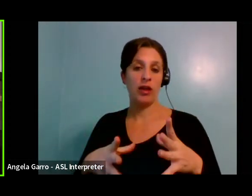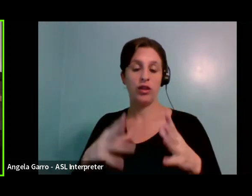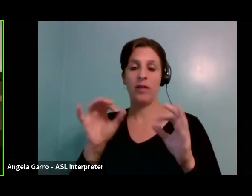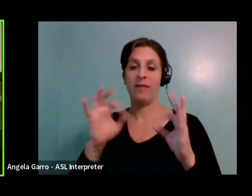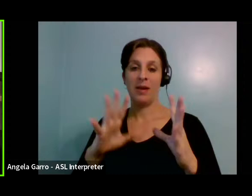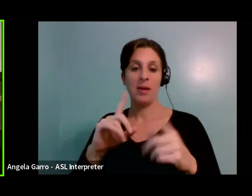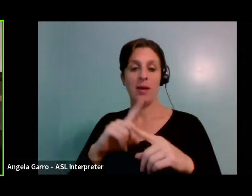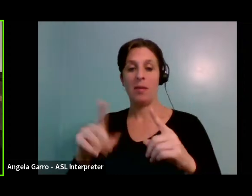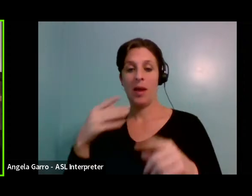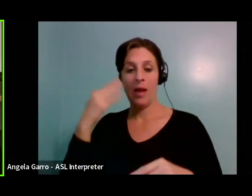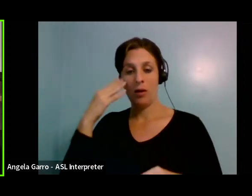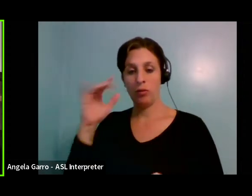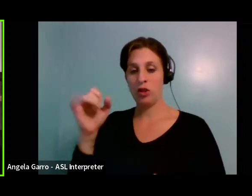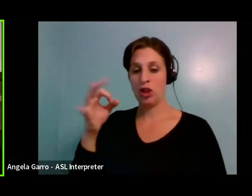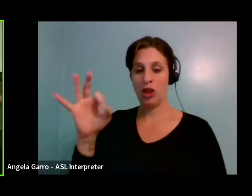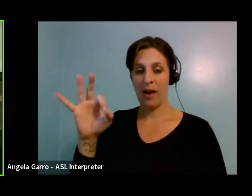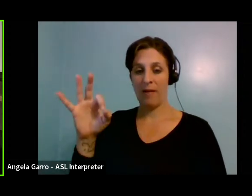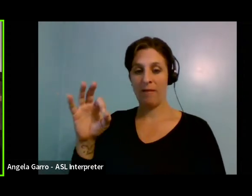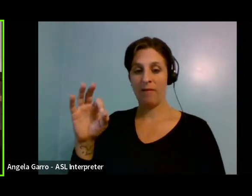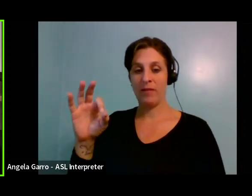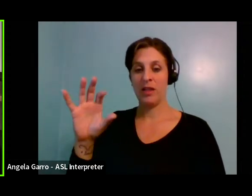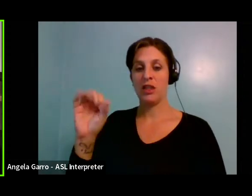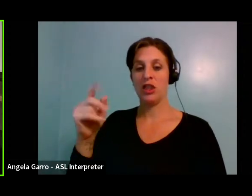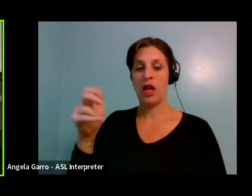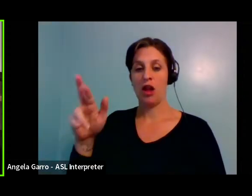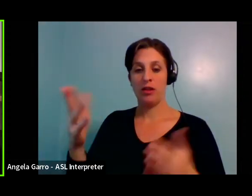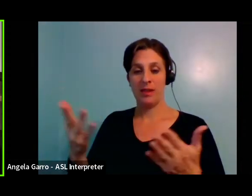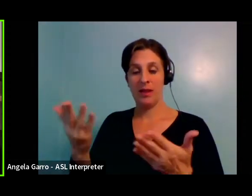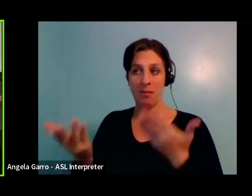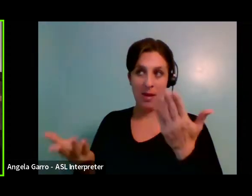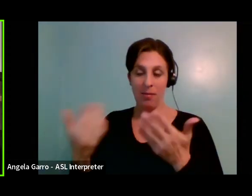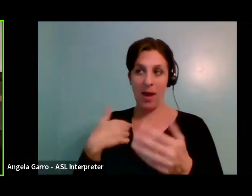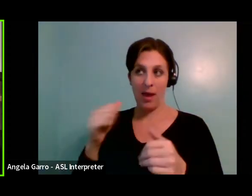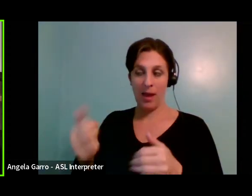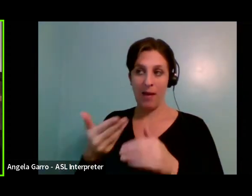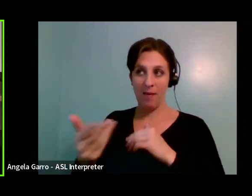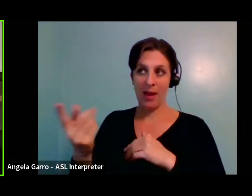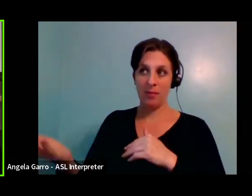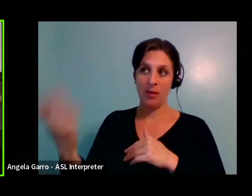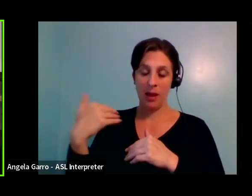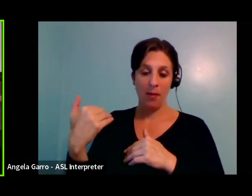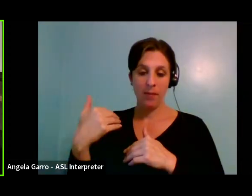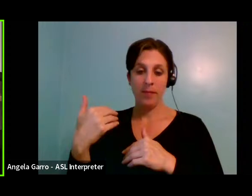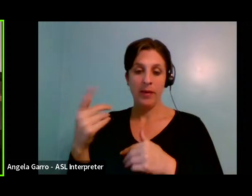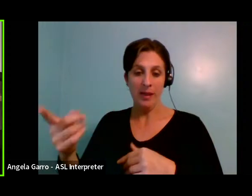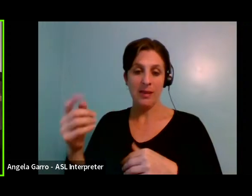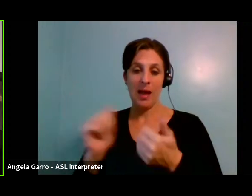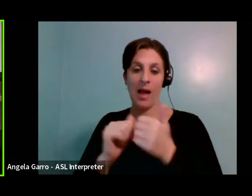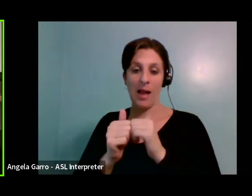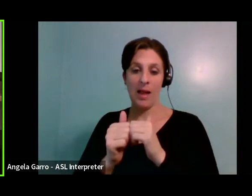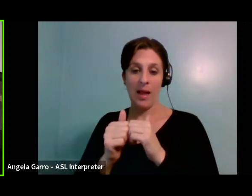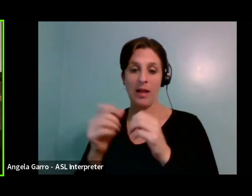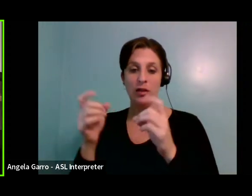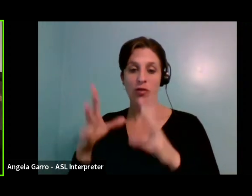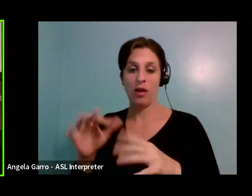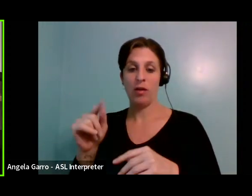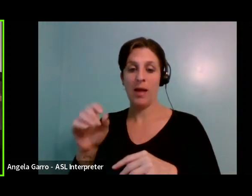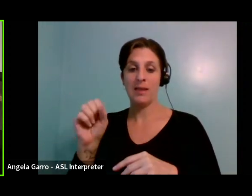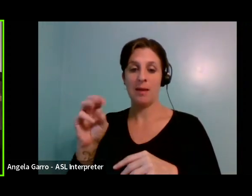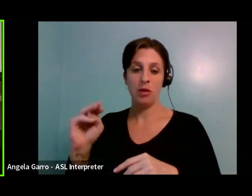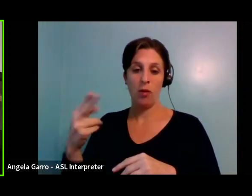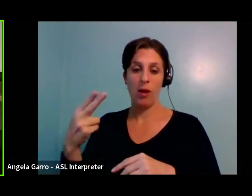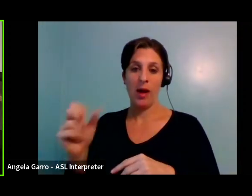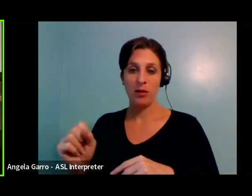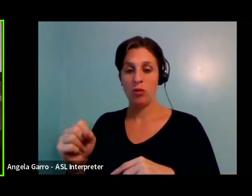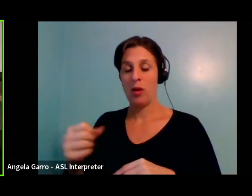Jeff Scheller is here, and maybe I can invite him to come up and talk a little bit. He's the athletic director at San Mateo High School. I appreciate